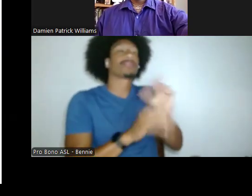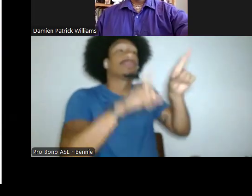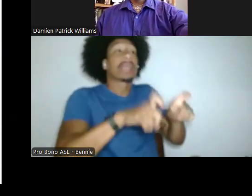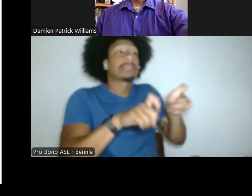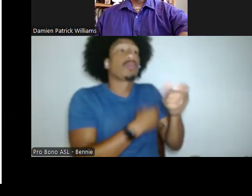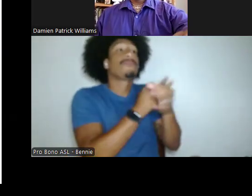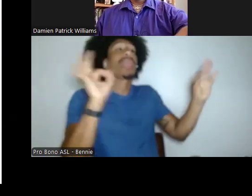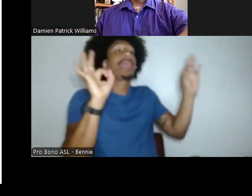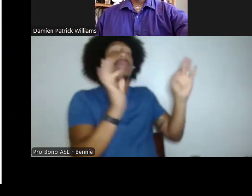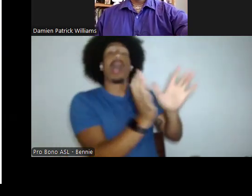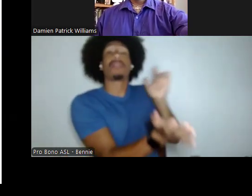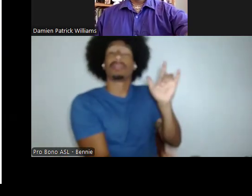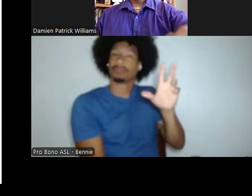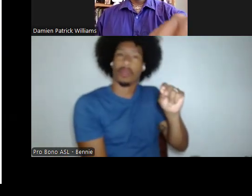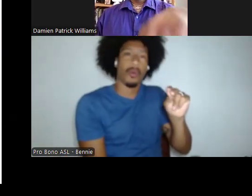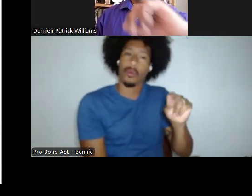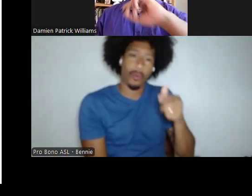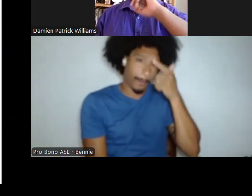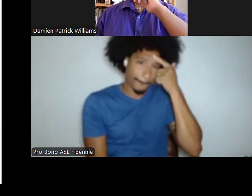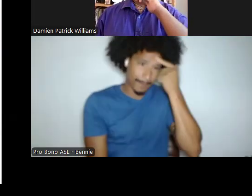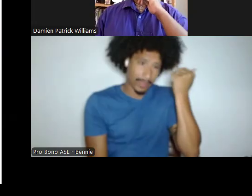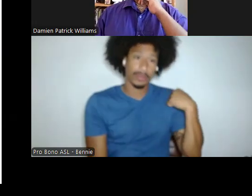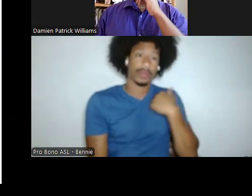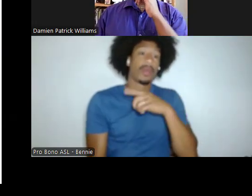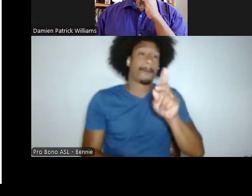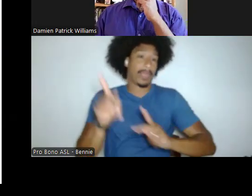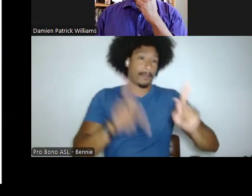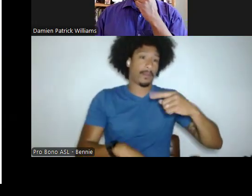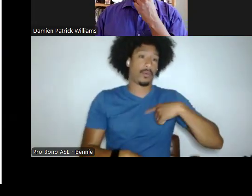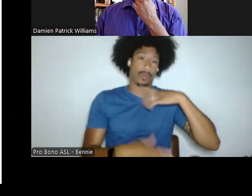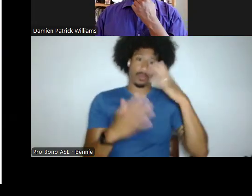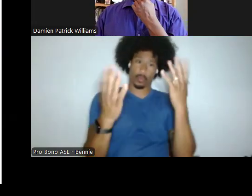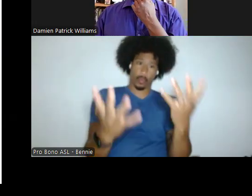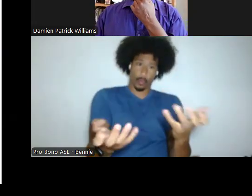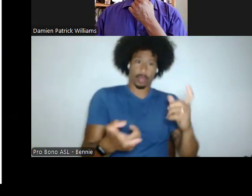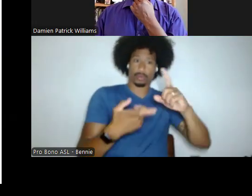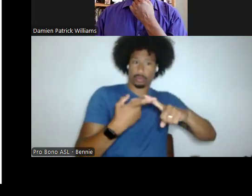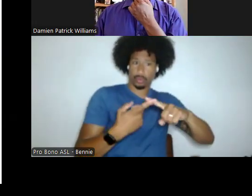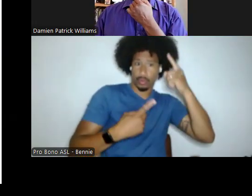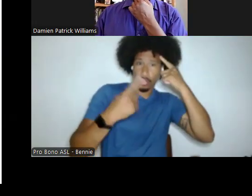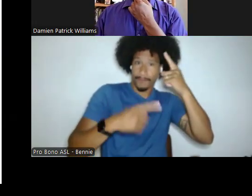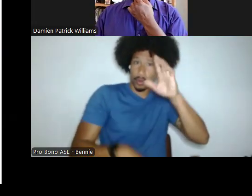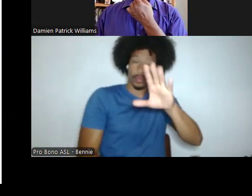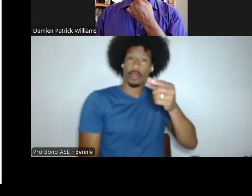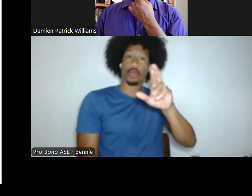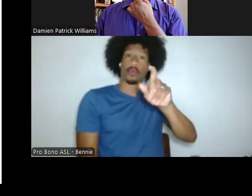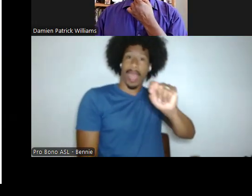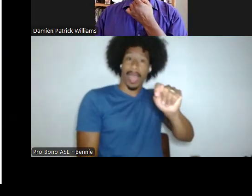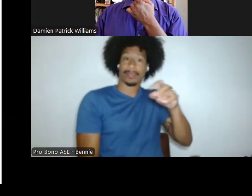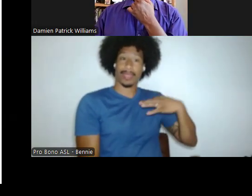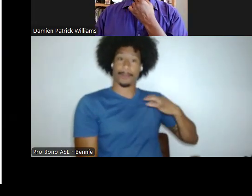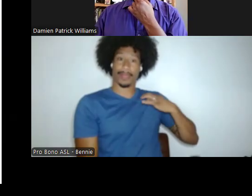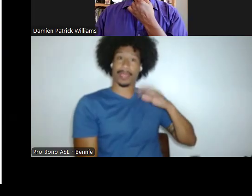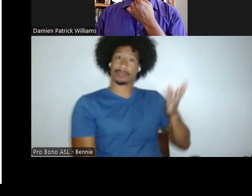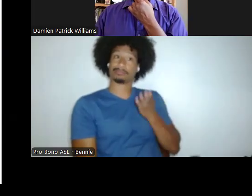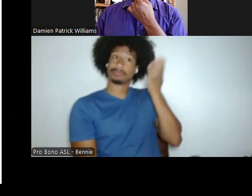world, people would build into their grant applications in the future money to pay disabled people as consultants or as an advisory board or as